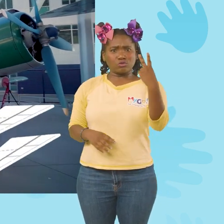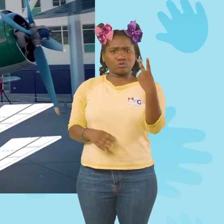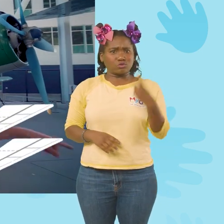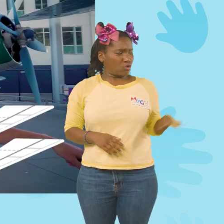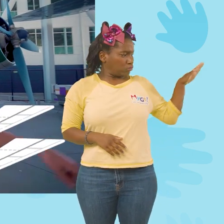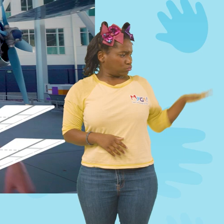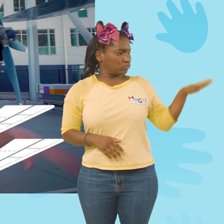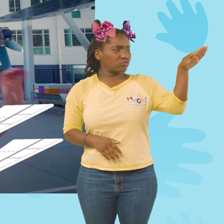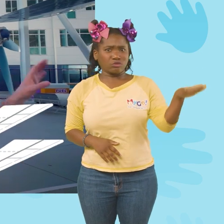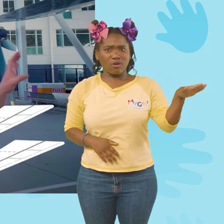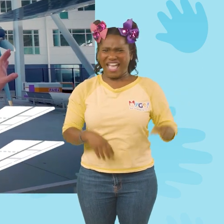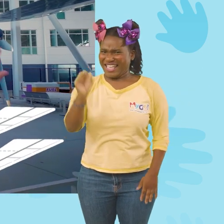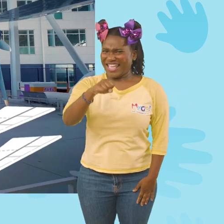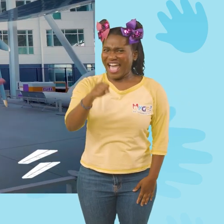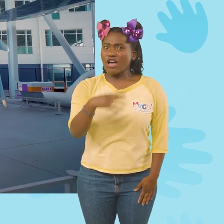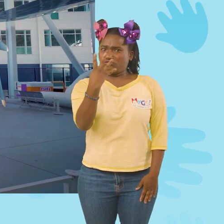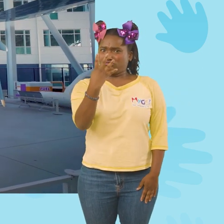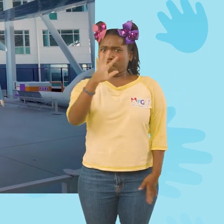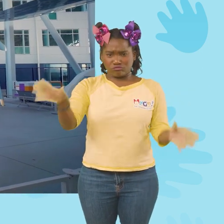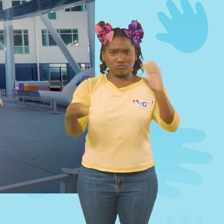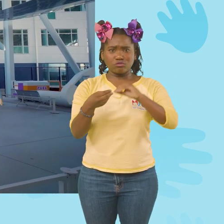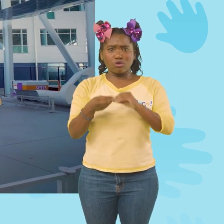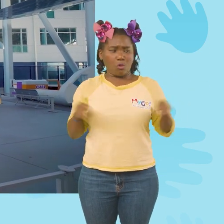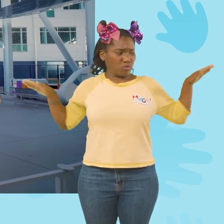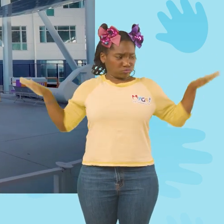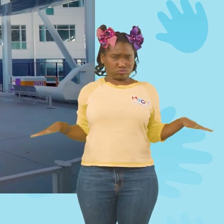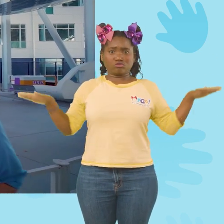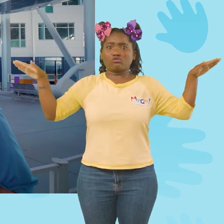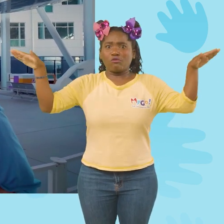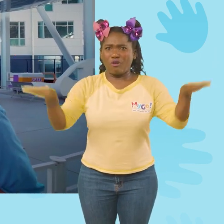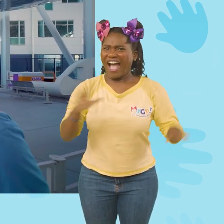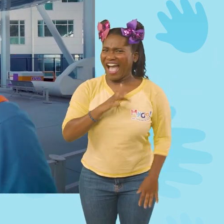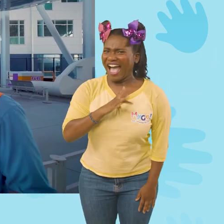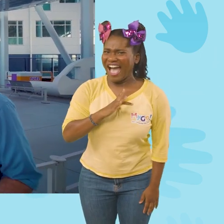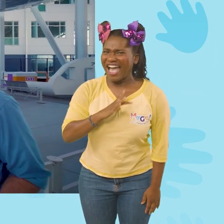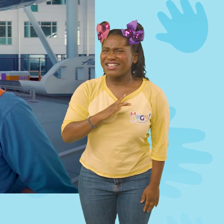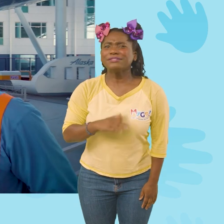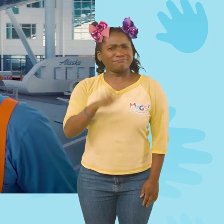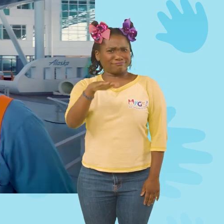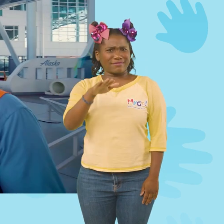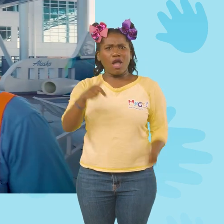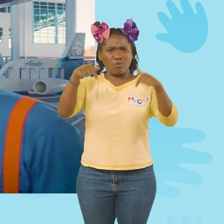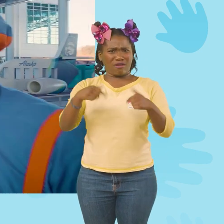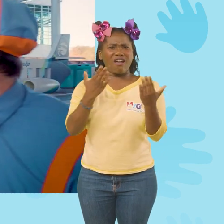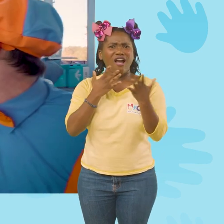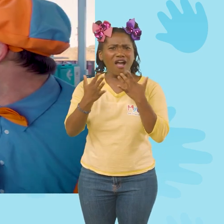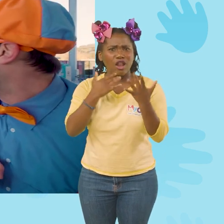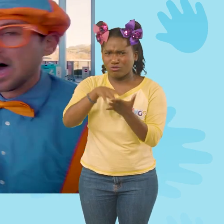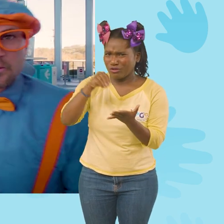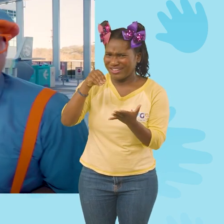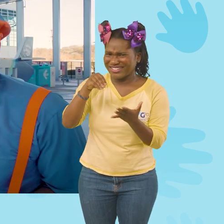two on the other side! Yeah! So it has two sets of wings. That's really cool. But hey, we're here to learn the color of